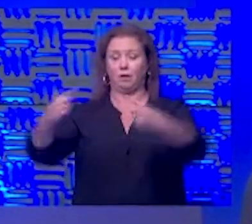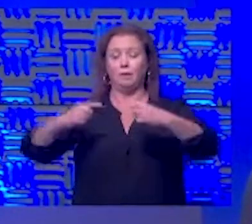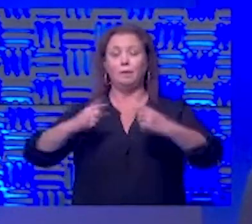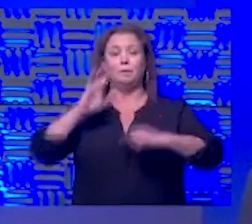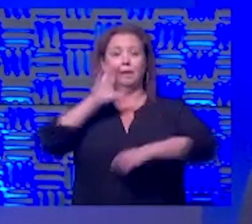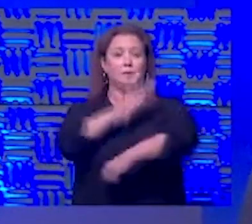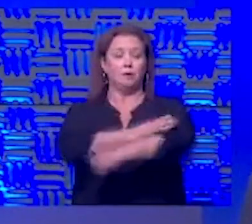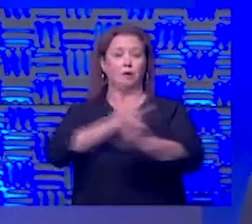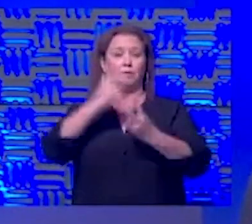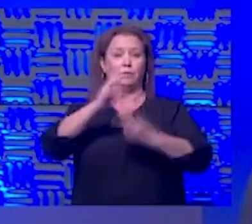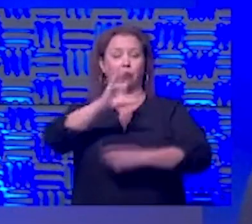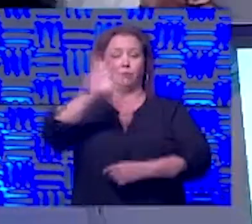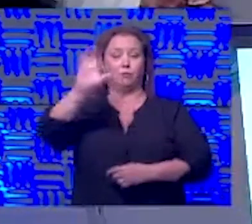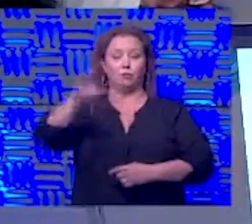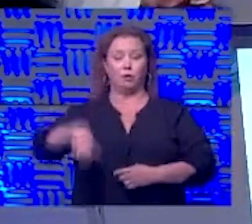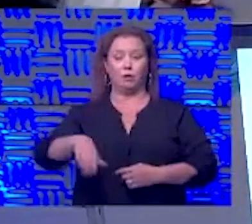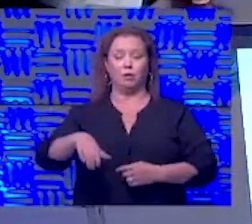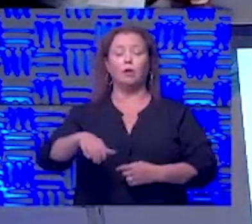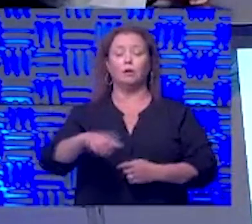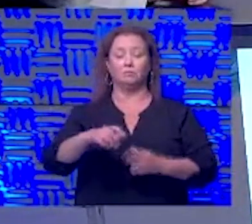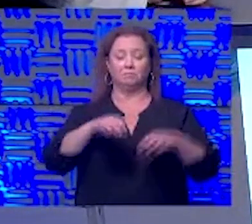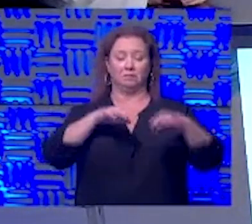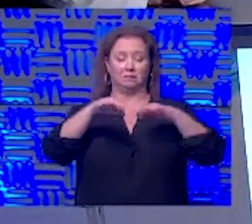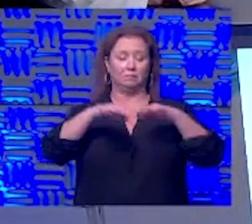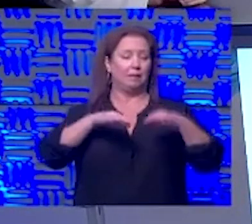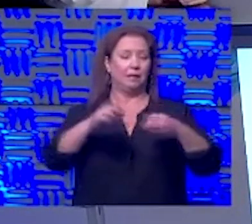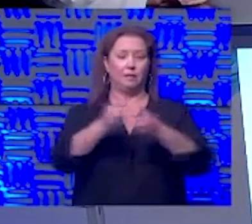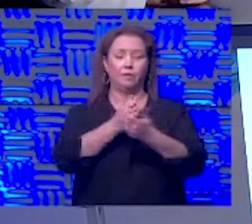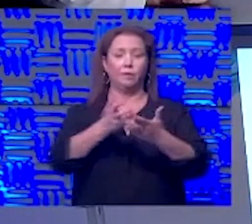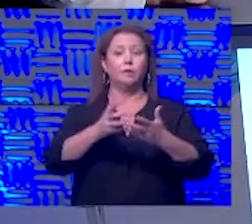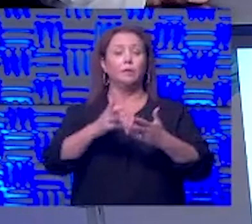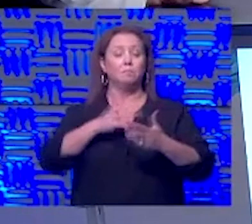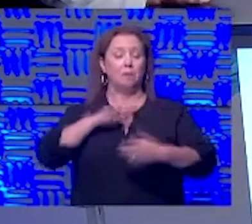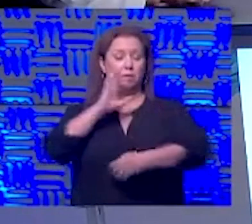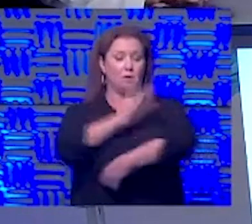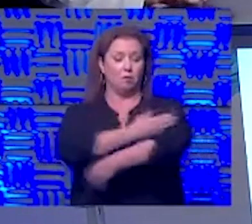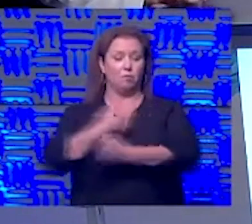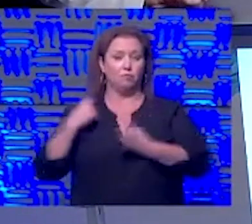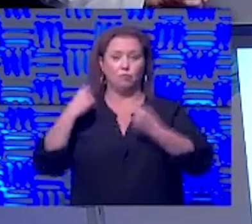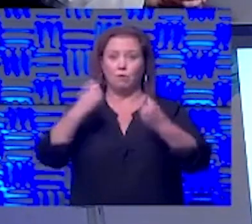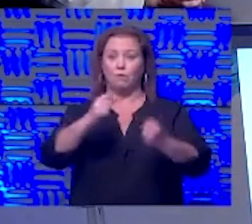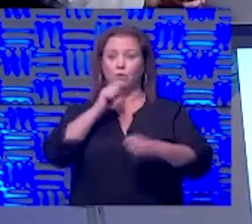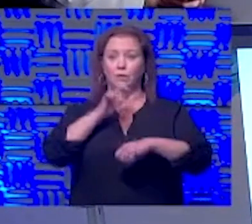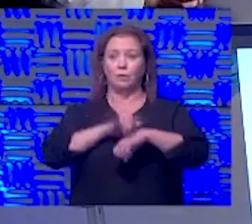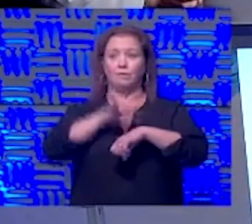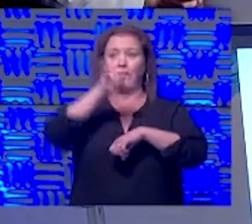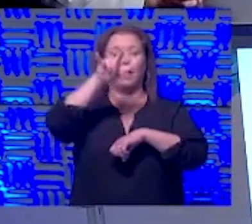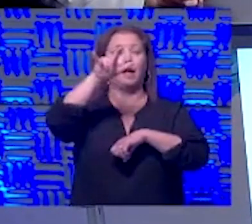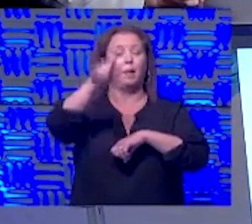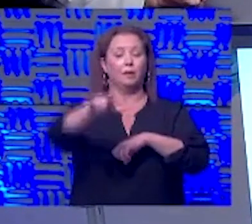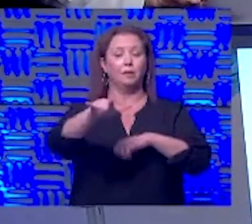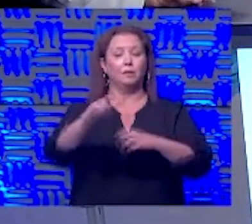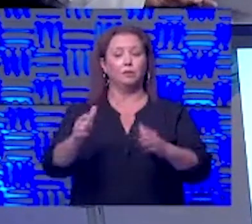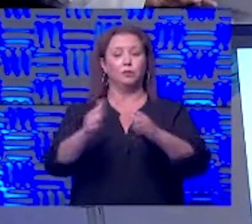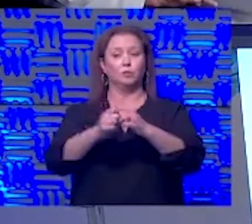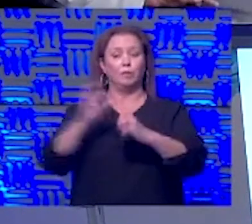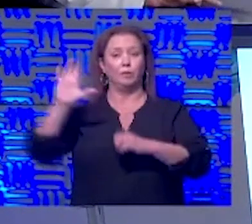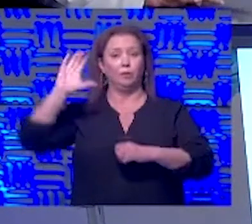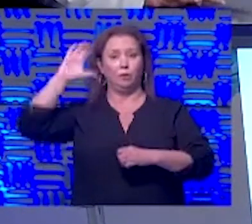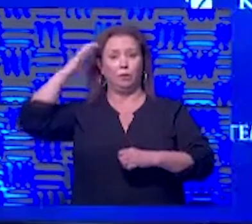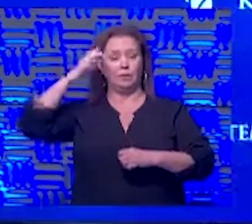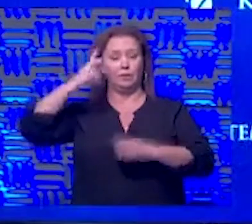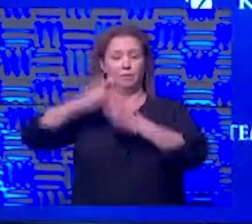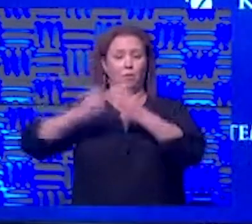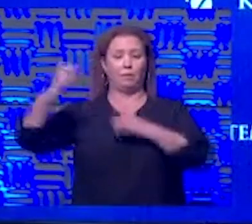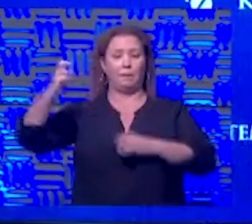came back from Chicago, and I'll tell you what we did. Here's what we did. She drove. She did not fly. She was with her cousin. They both